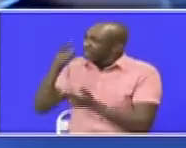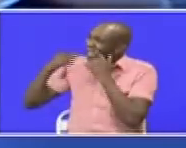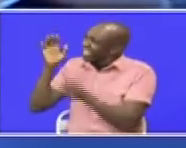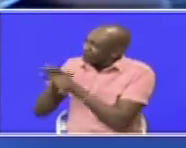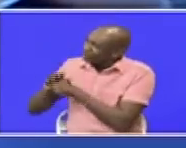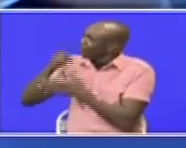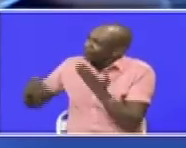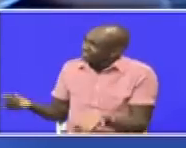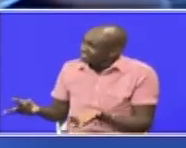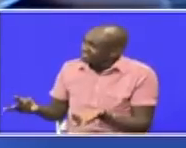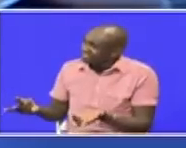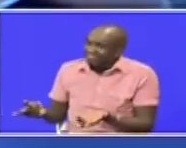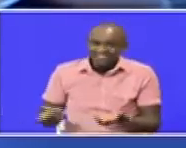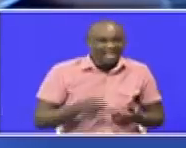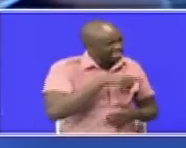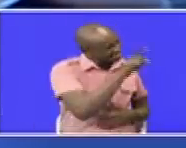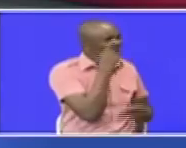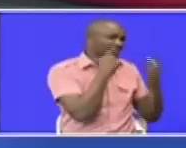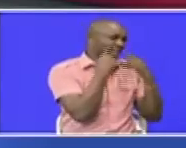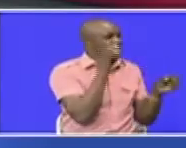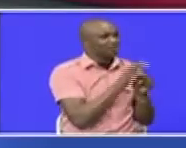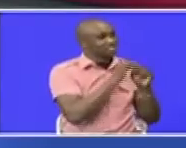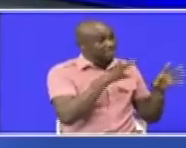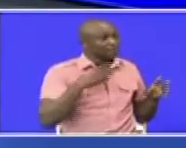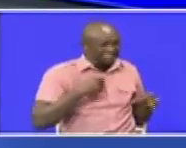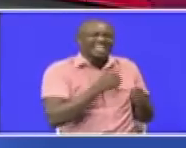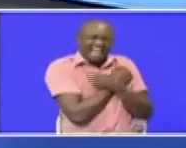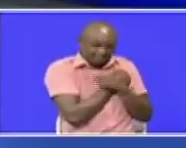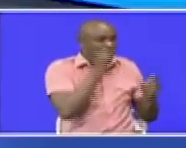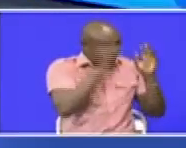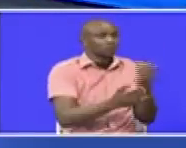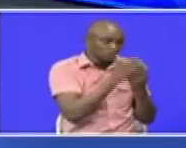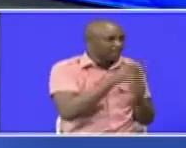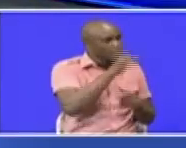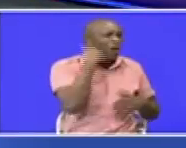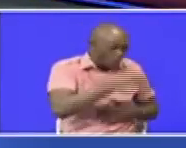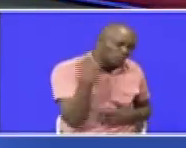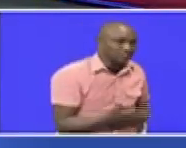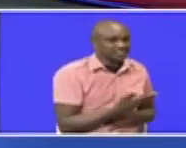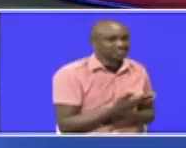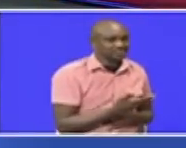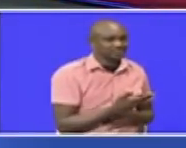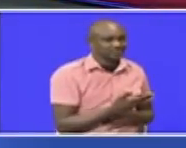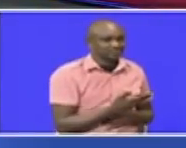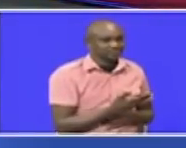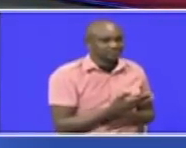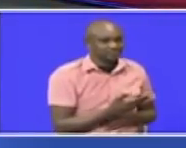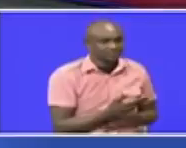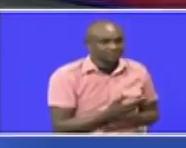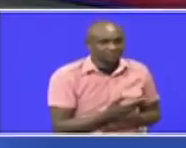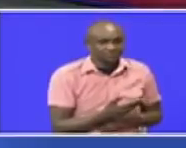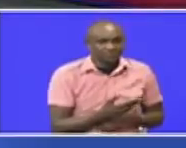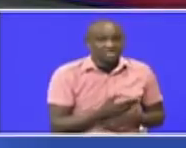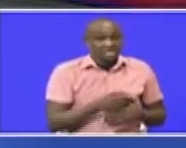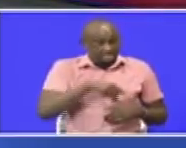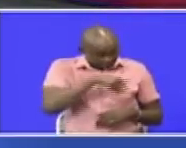lot? No, no, she doesn't cry a lot, but she likes attention. That yeah. That one you have to give her. She loves attention. What does Ladasha Bell mean?